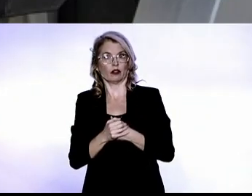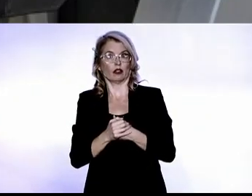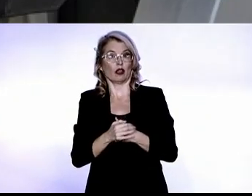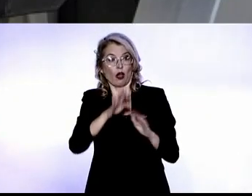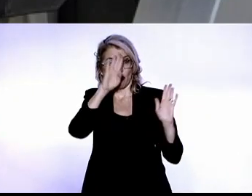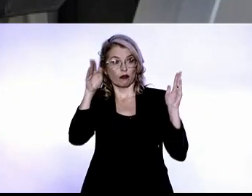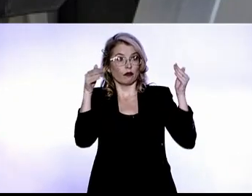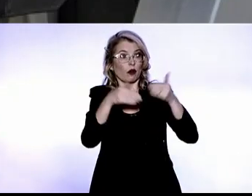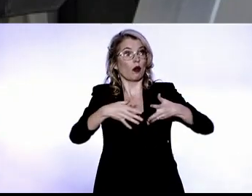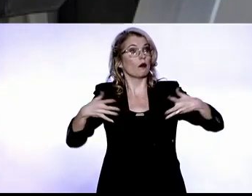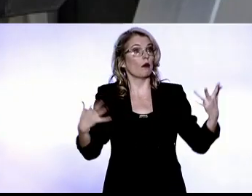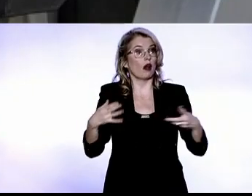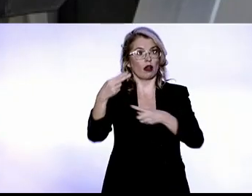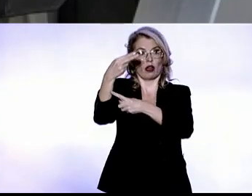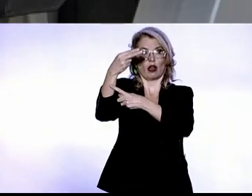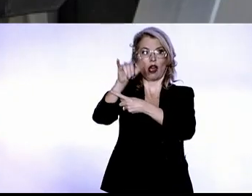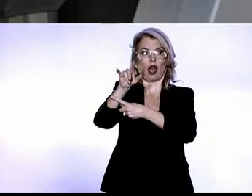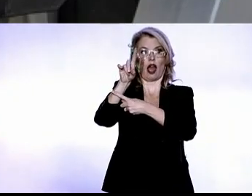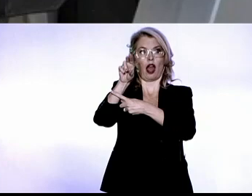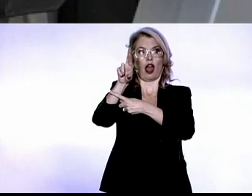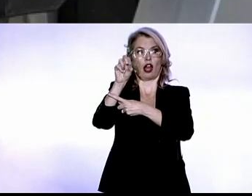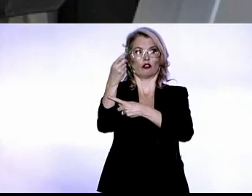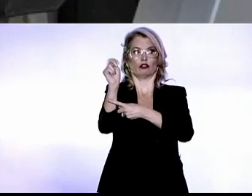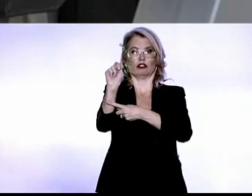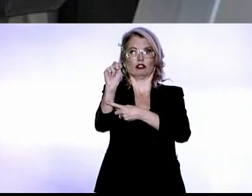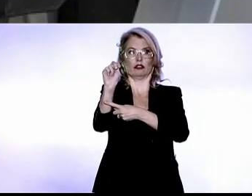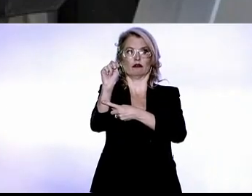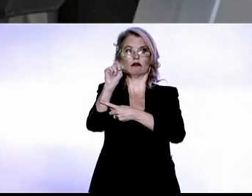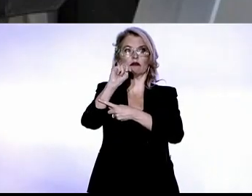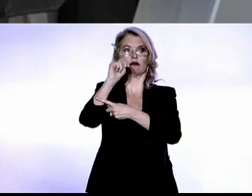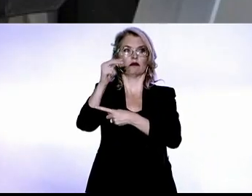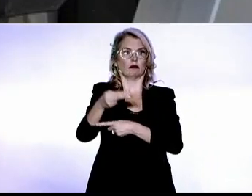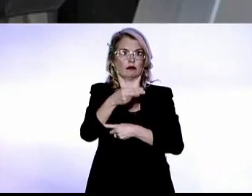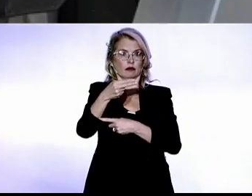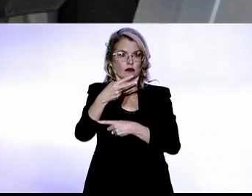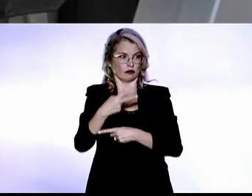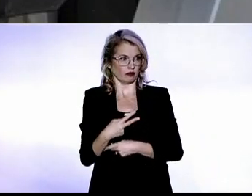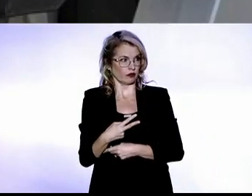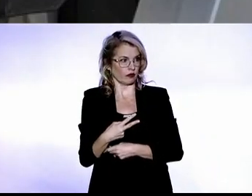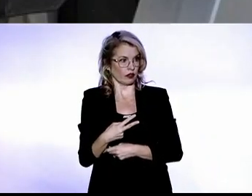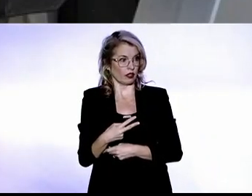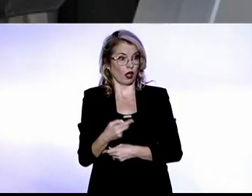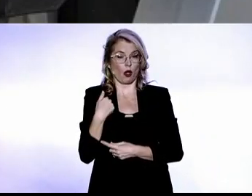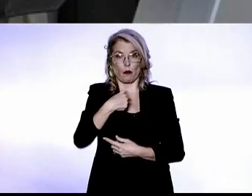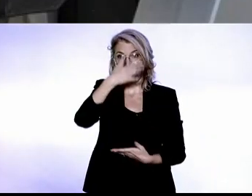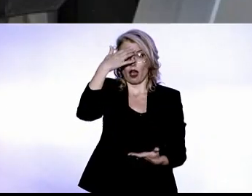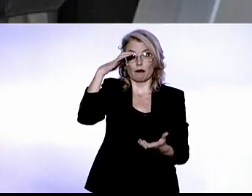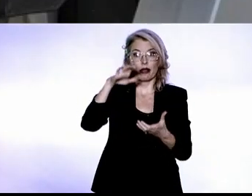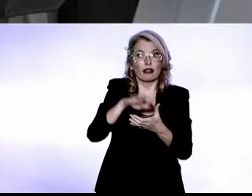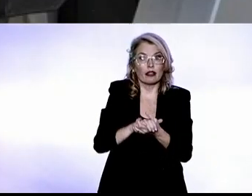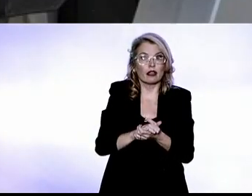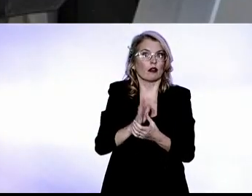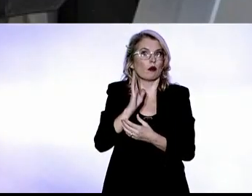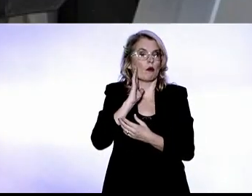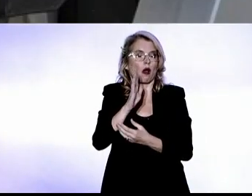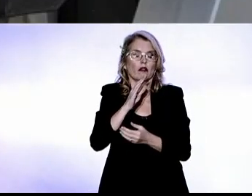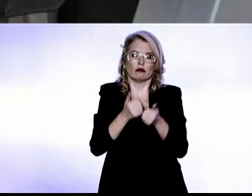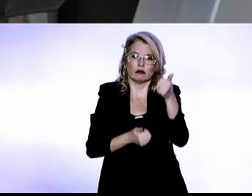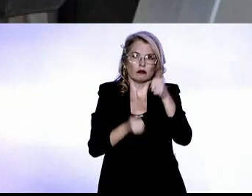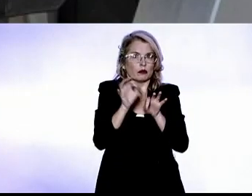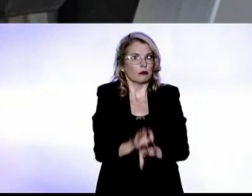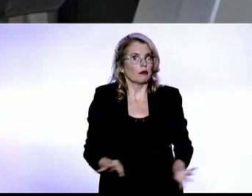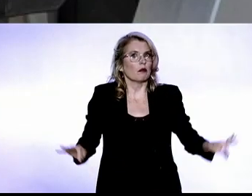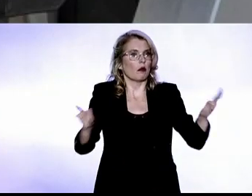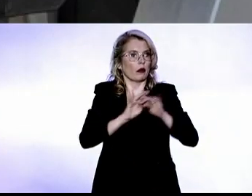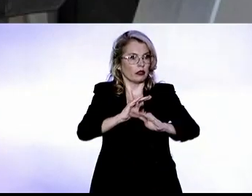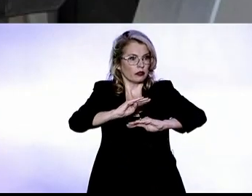are focusing in particular on hydrogen. We believe it will be central to meeting